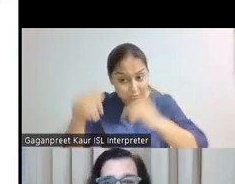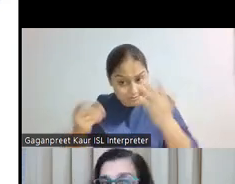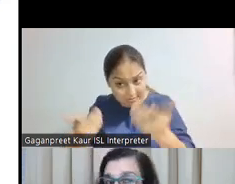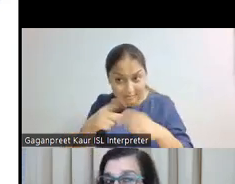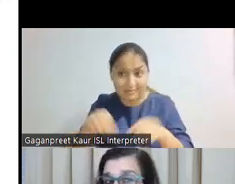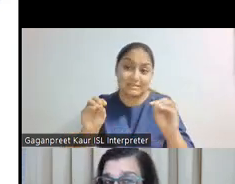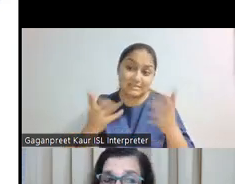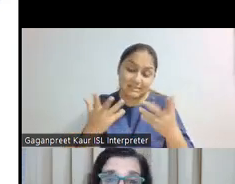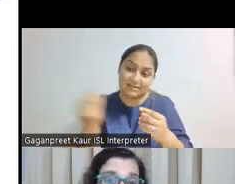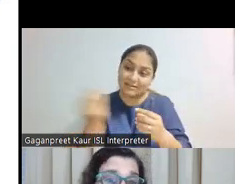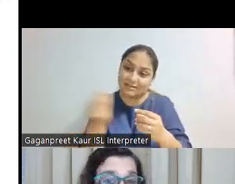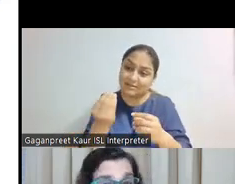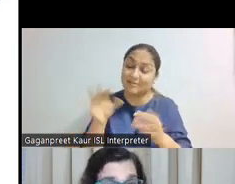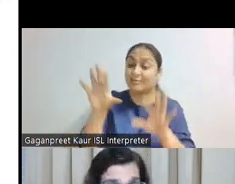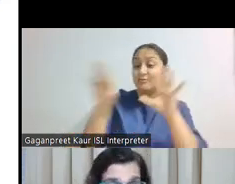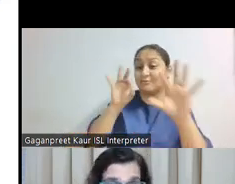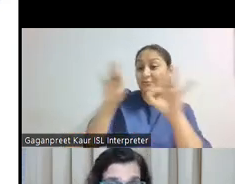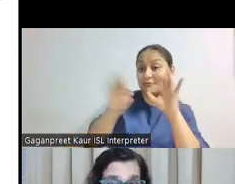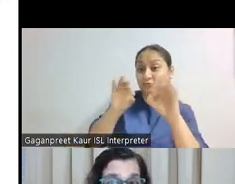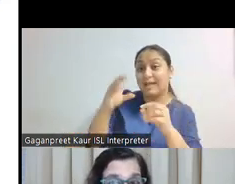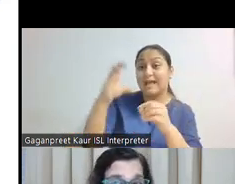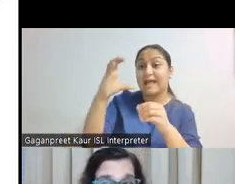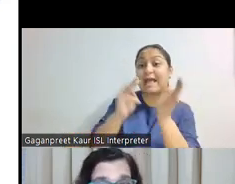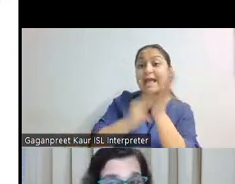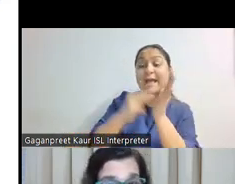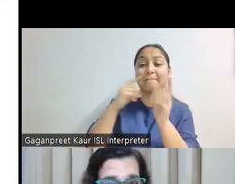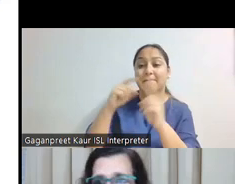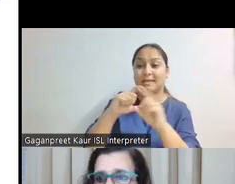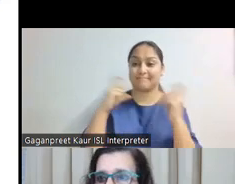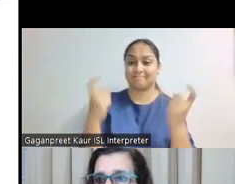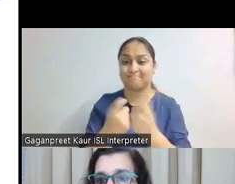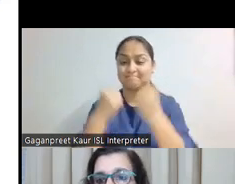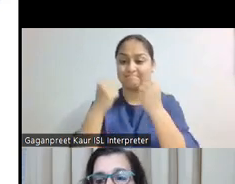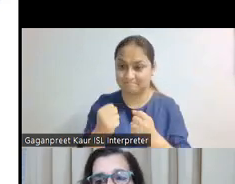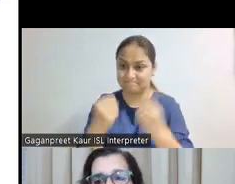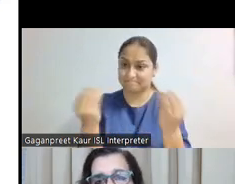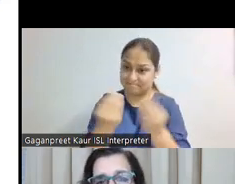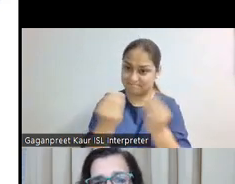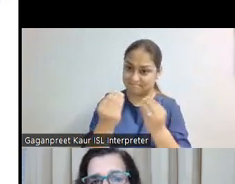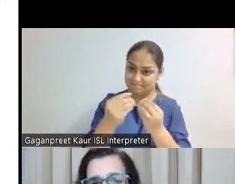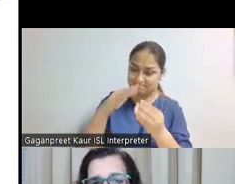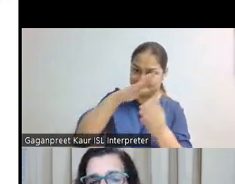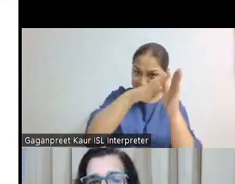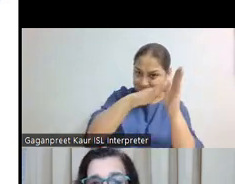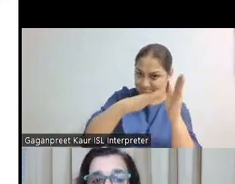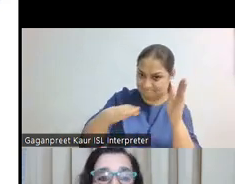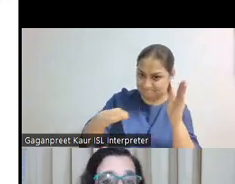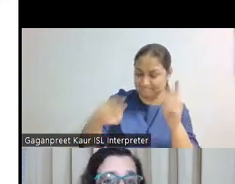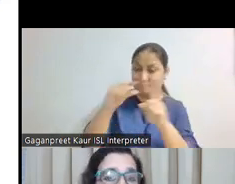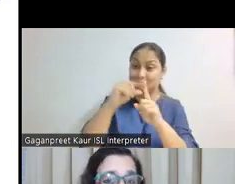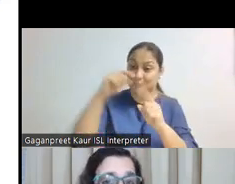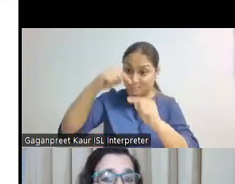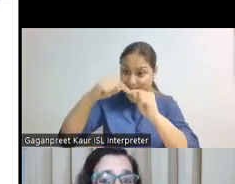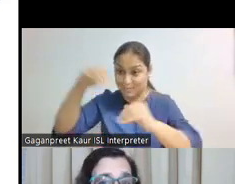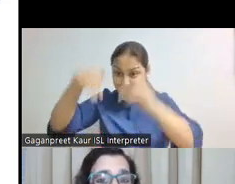be appointed to the committees. You understand? It's not just technical, it's also political. As you go political,